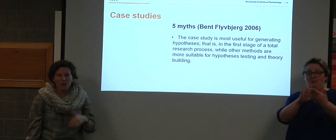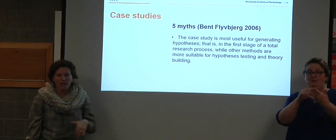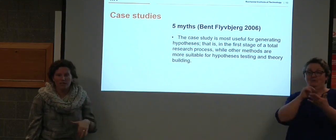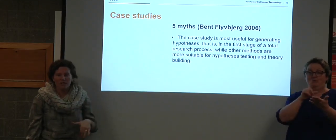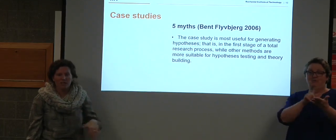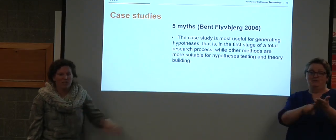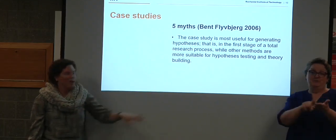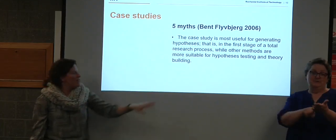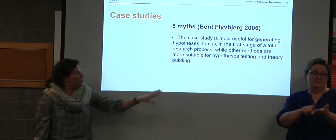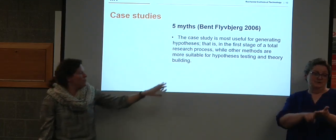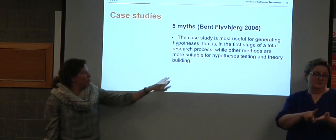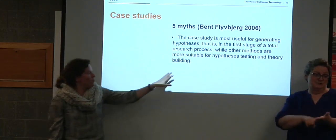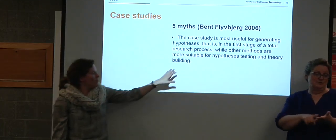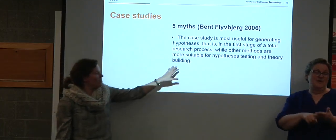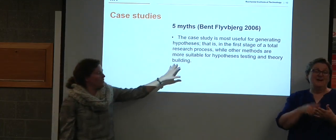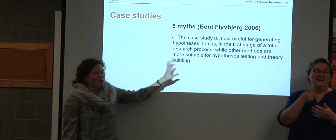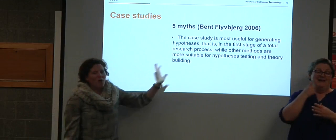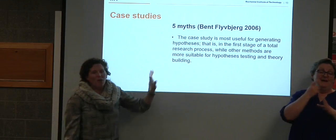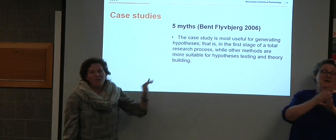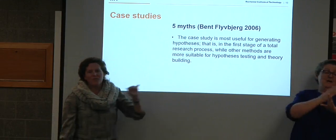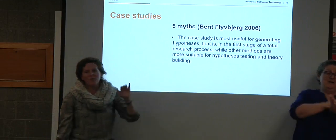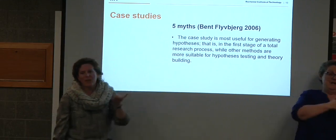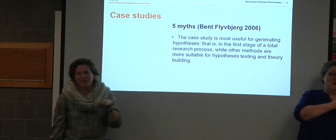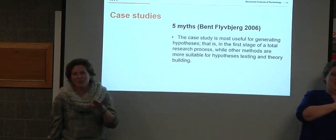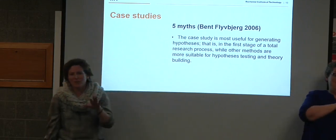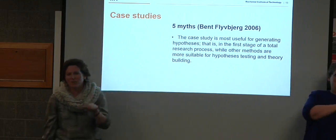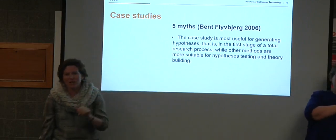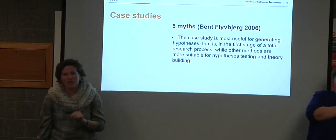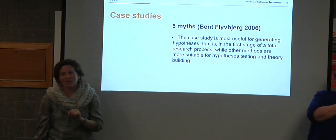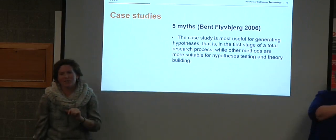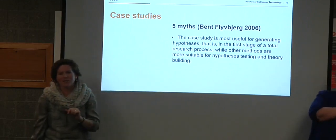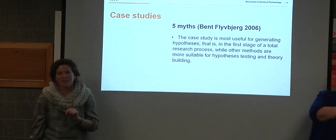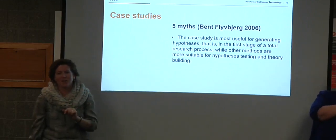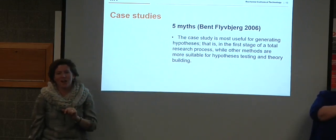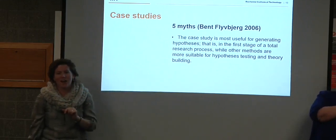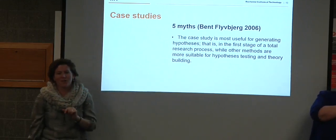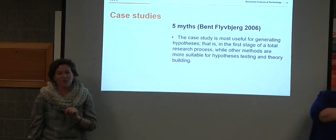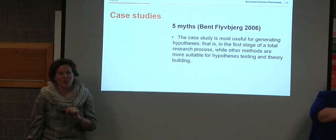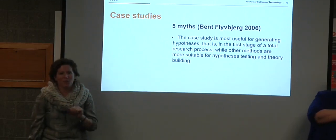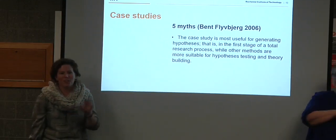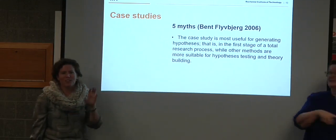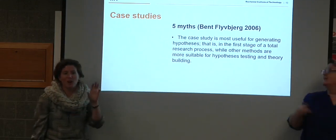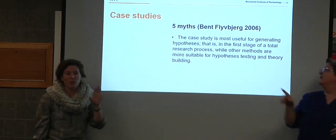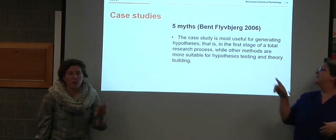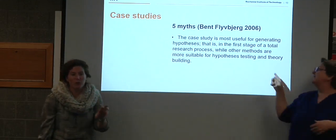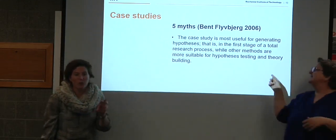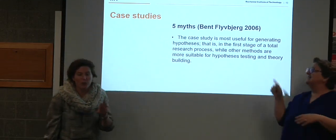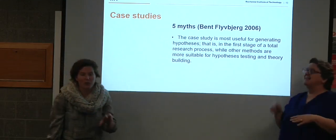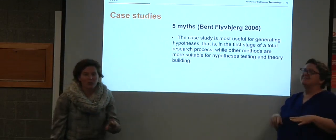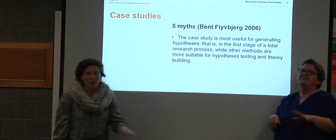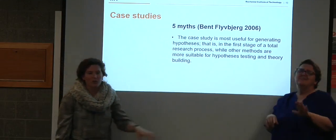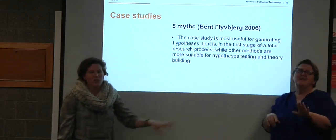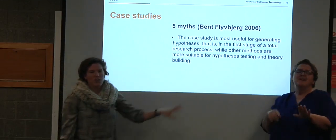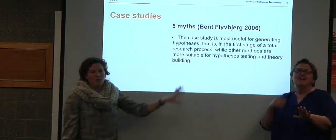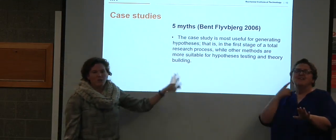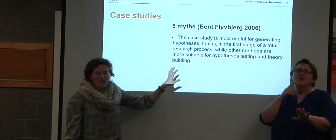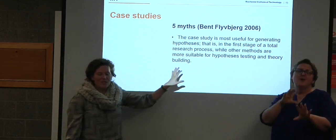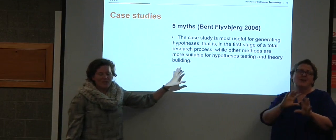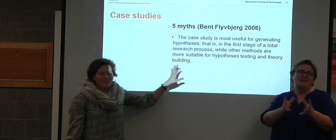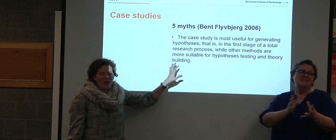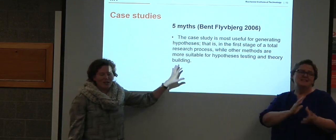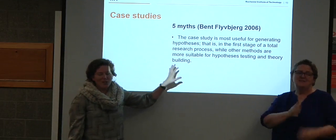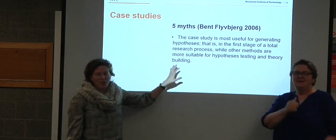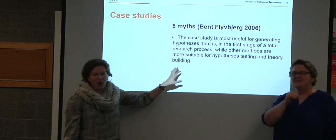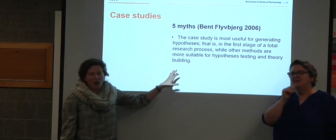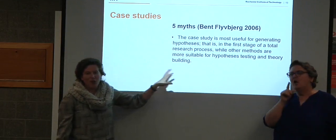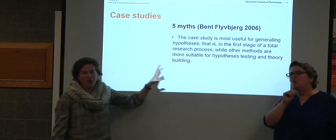your own case study, this one is more about saying, well, that's great that you use case studies in class, right? But that's not real research. So case